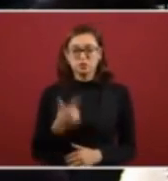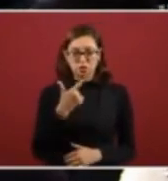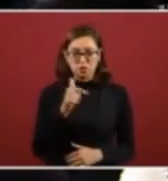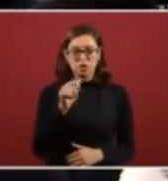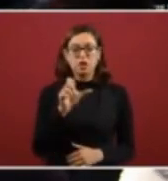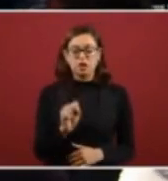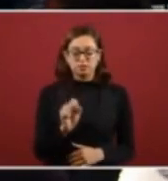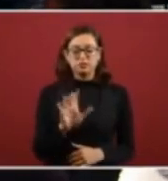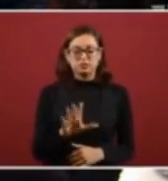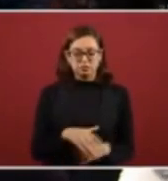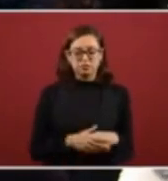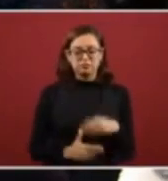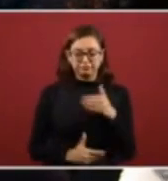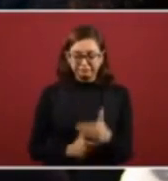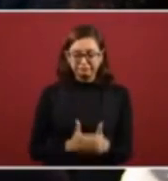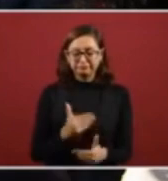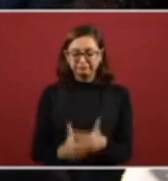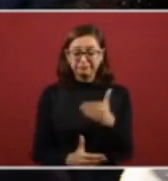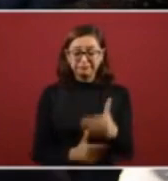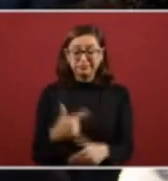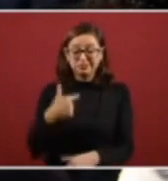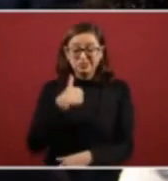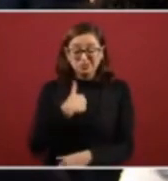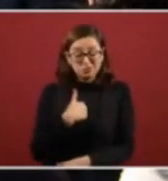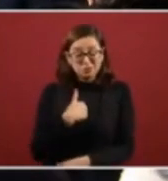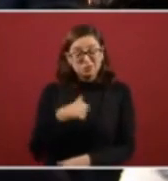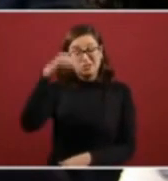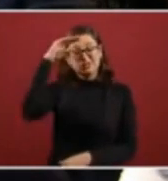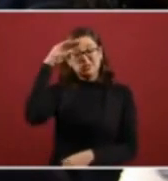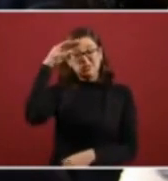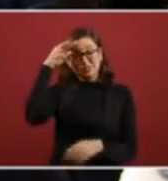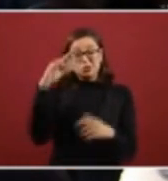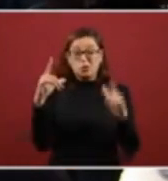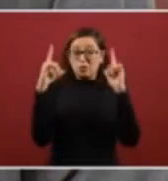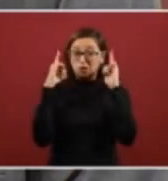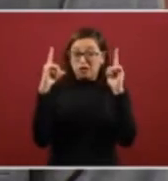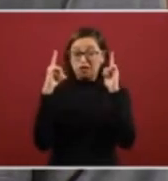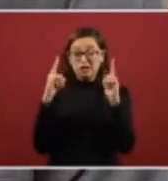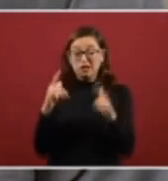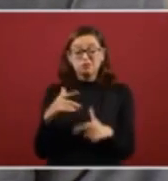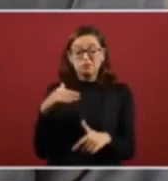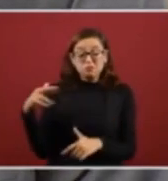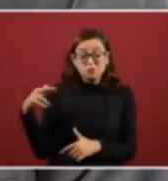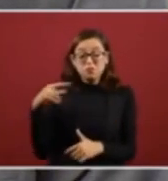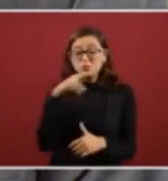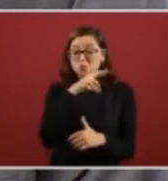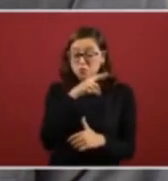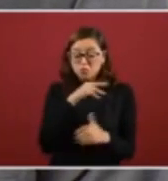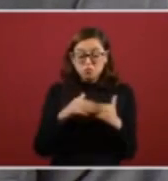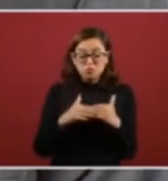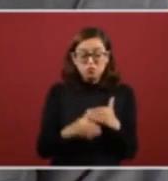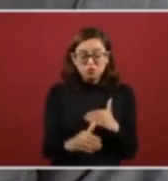Regarding the gas, we are advancing. I expect to have shortly